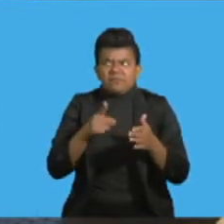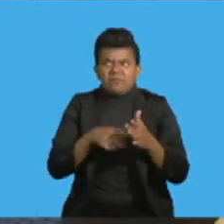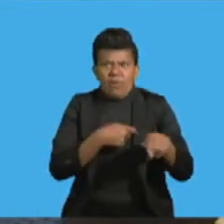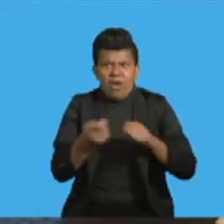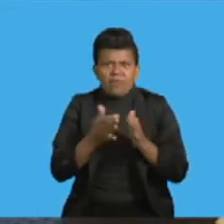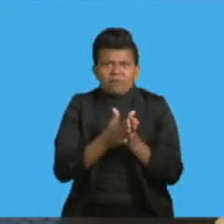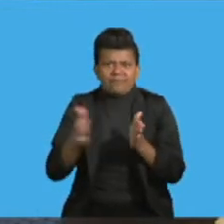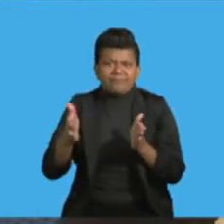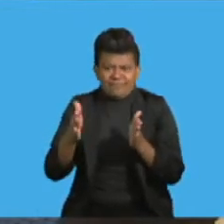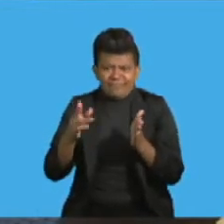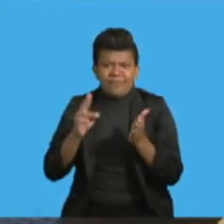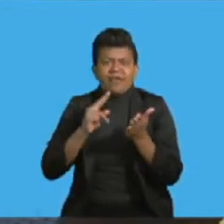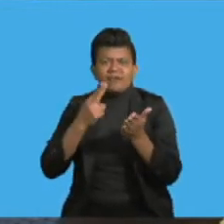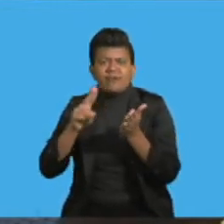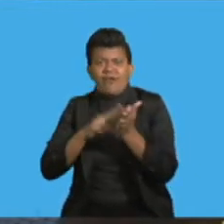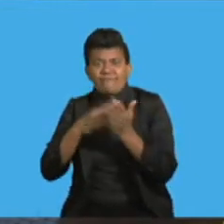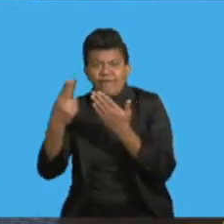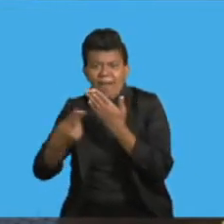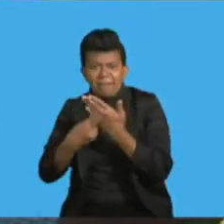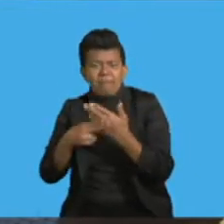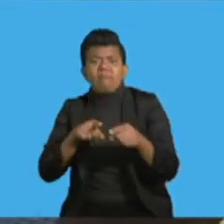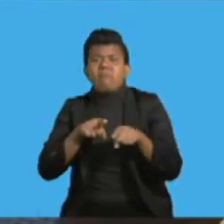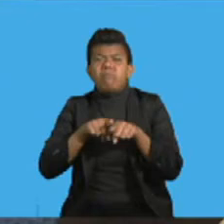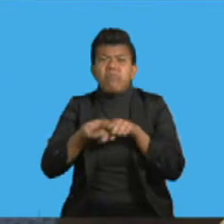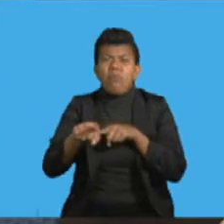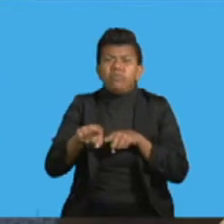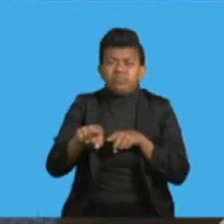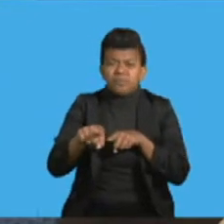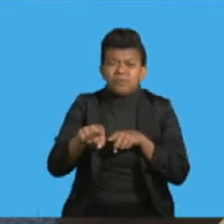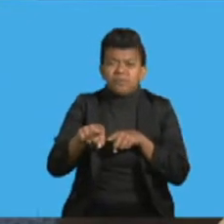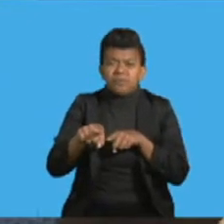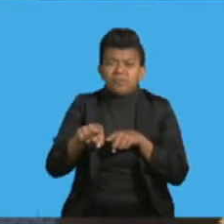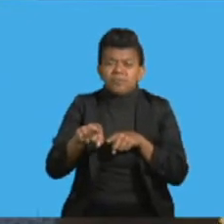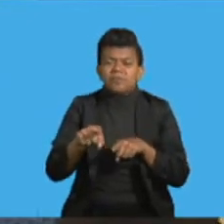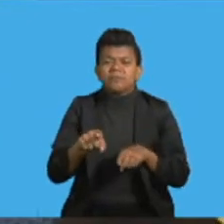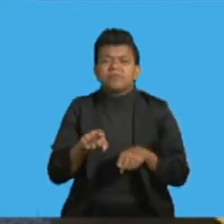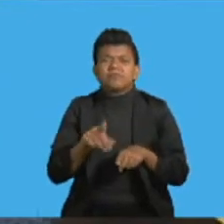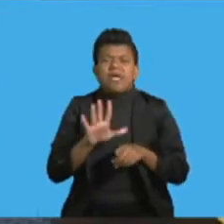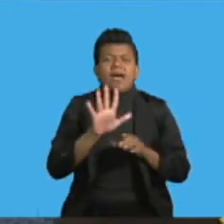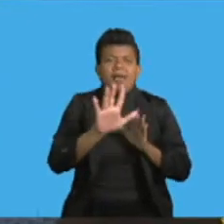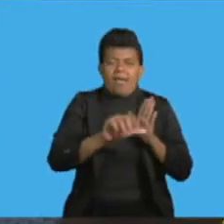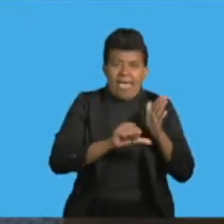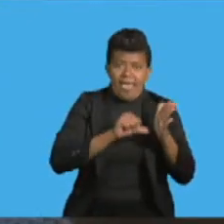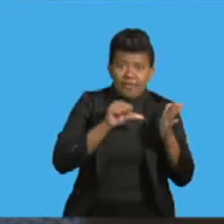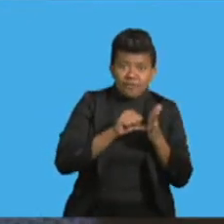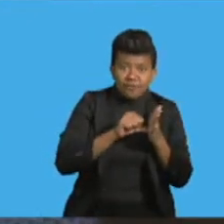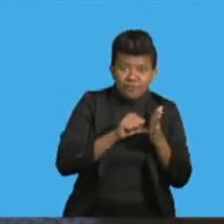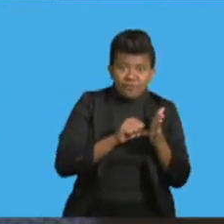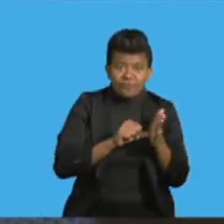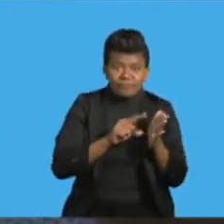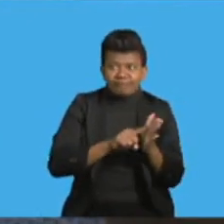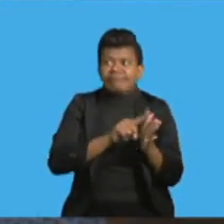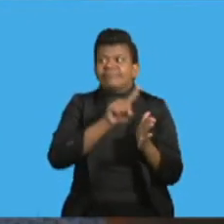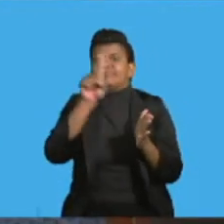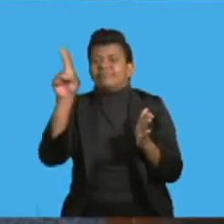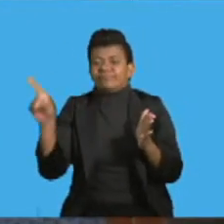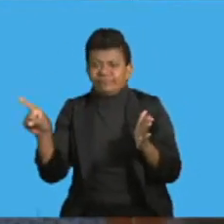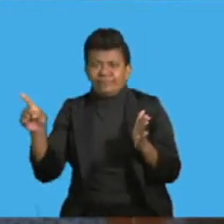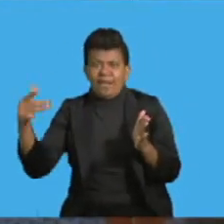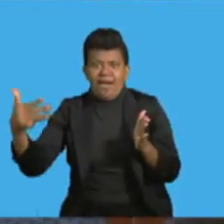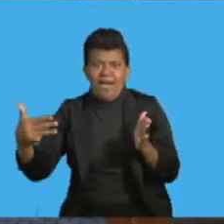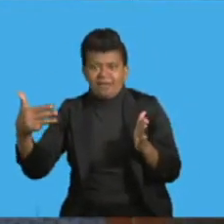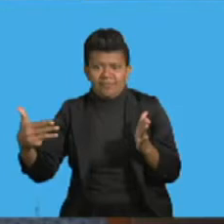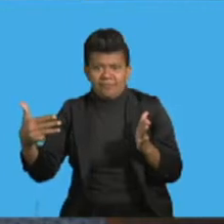of the cases are from 1 to 29, 1 to 19 and also to 20 to 29 age